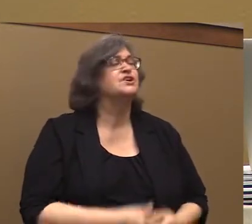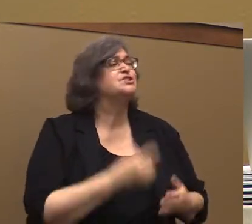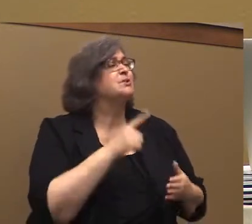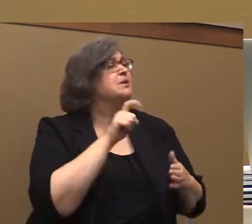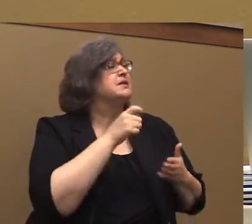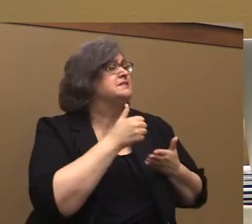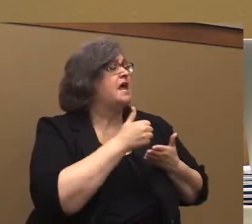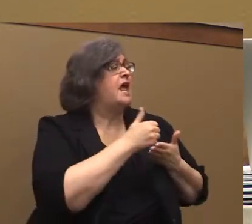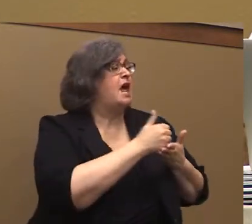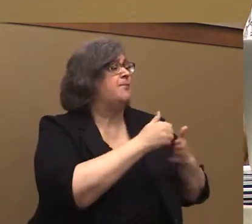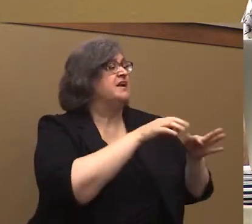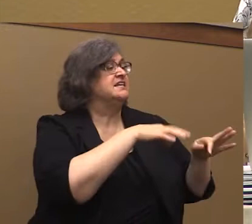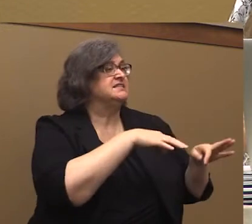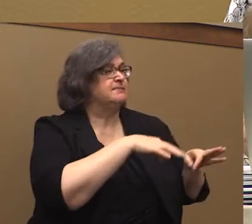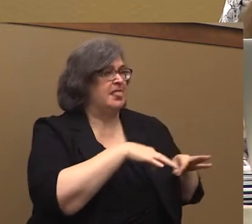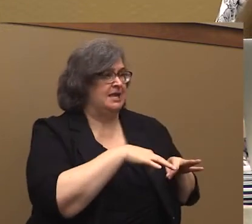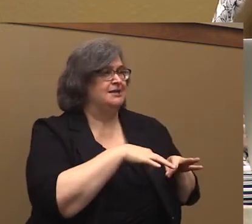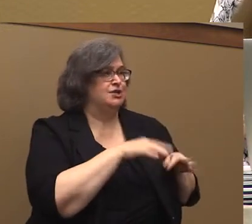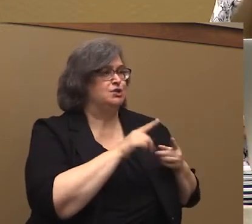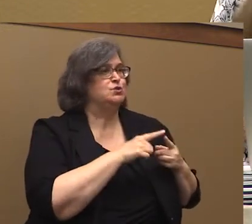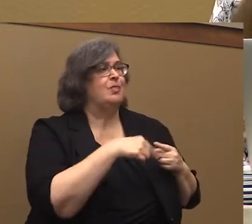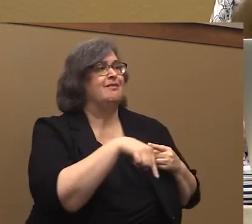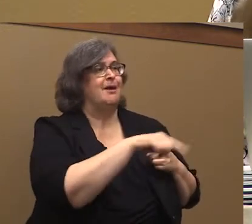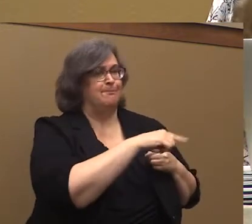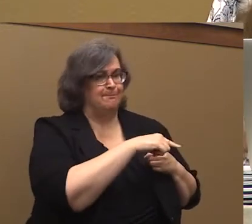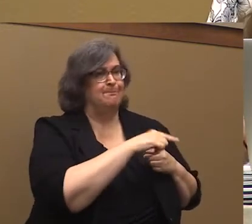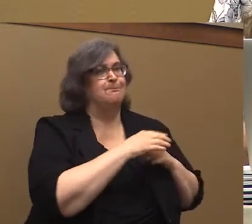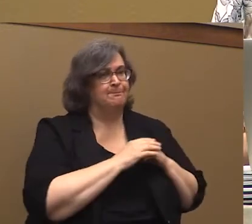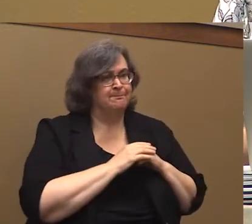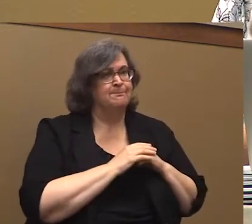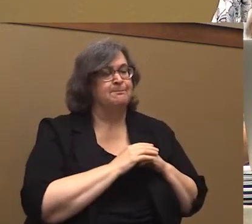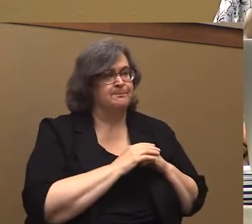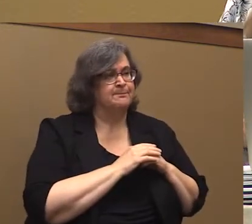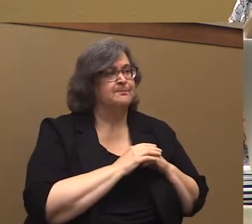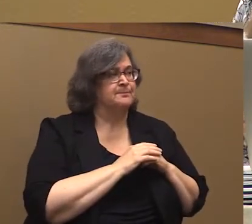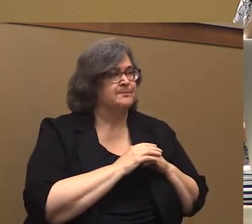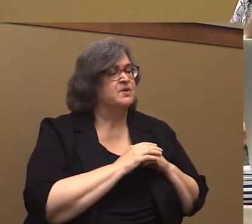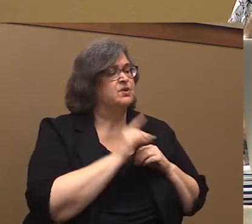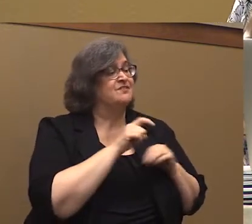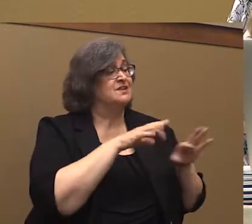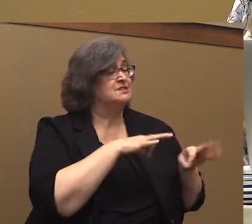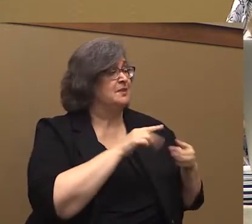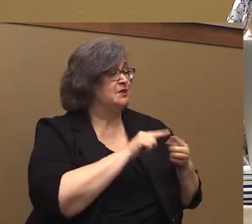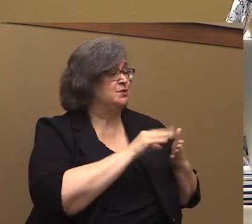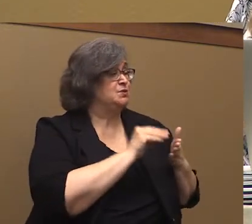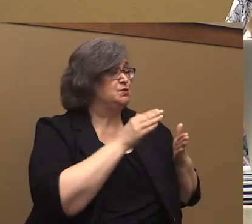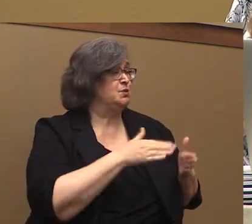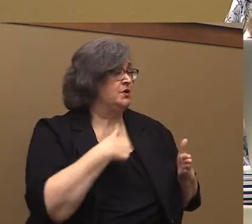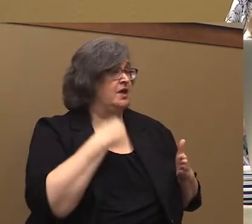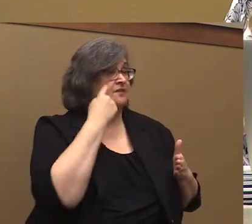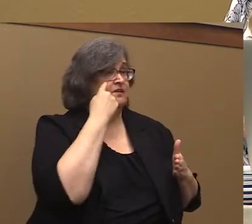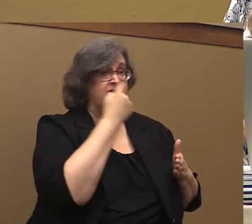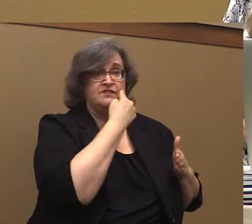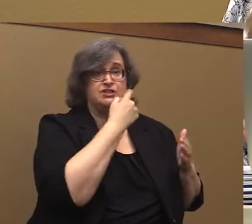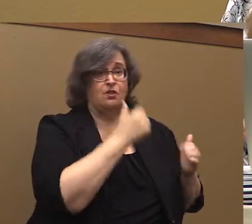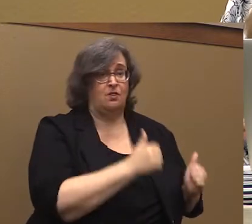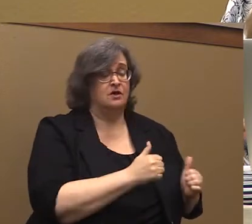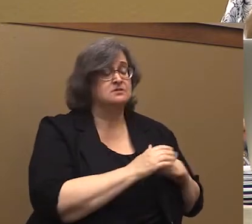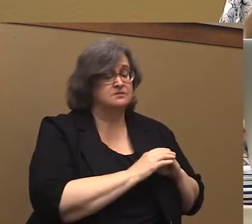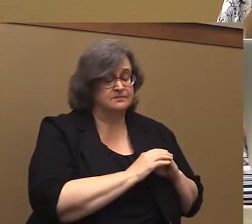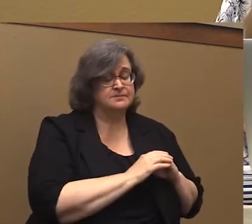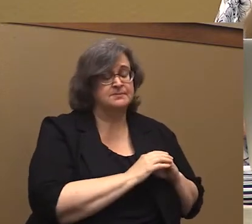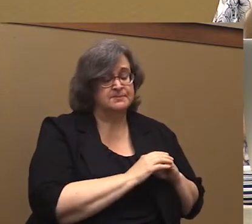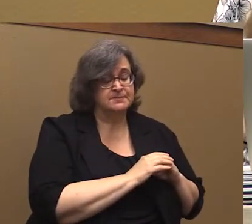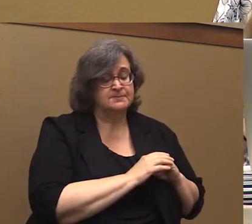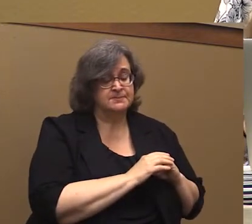step in and help explain that to the student that has a vision loss.